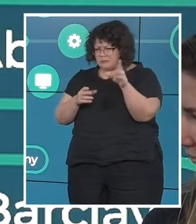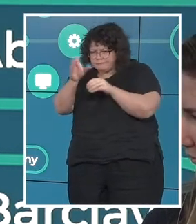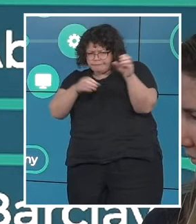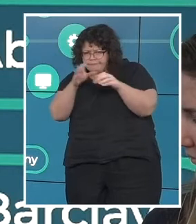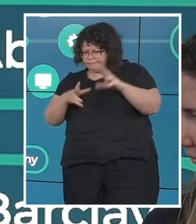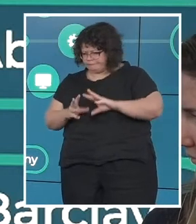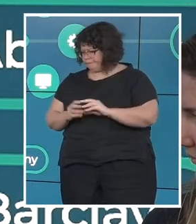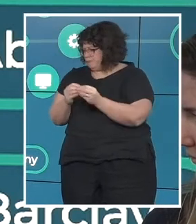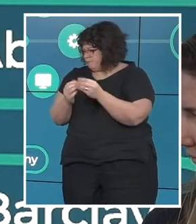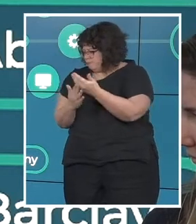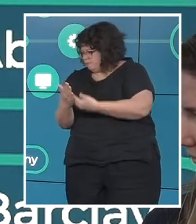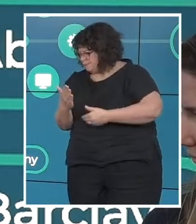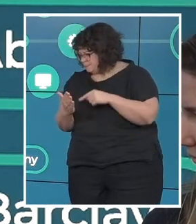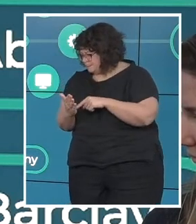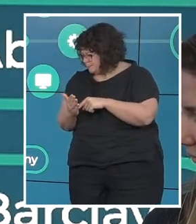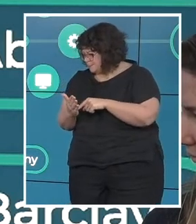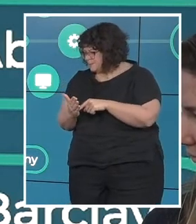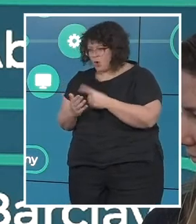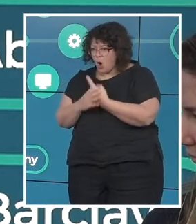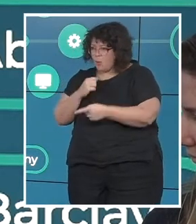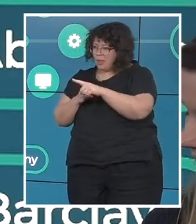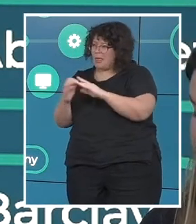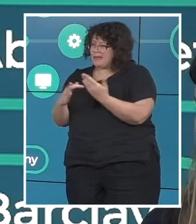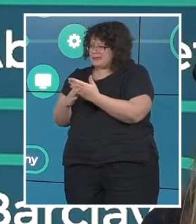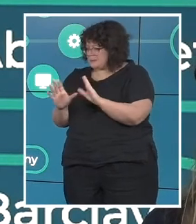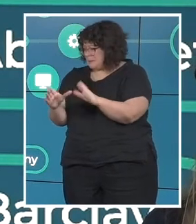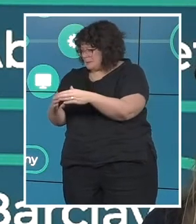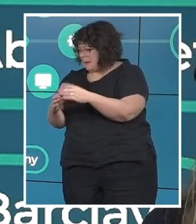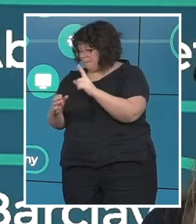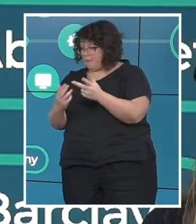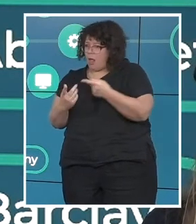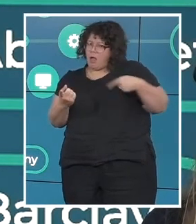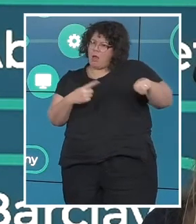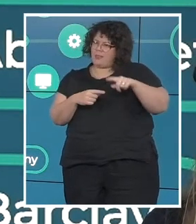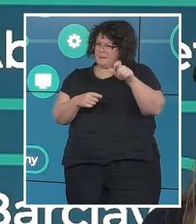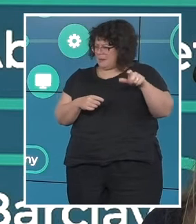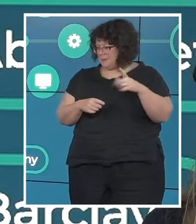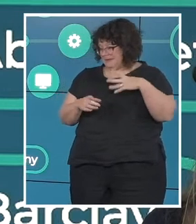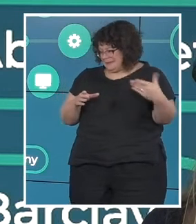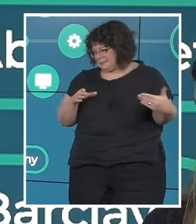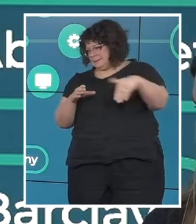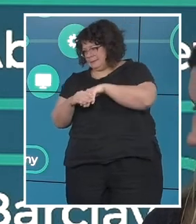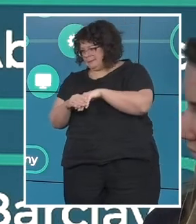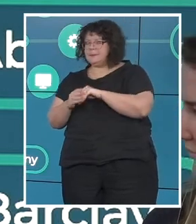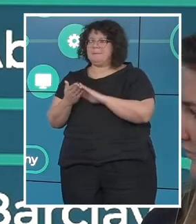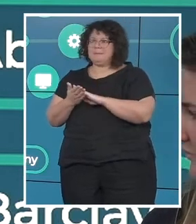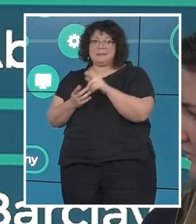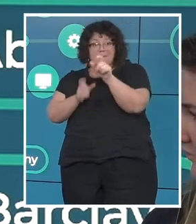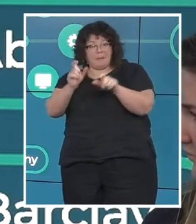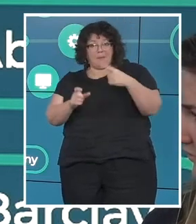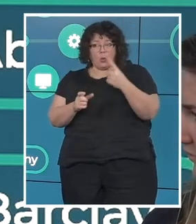manage the content, people that deliver the content, people that create the content. And then I guess my final point would